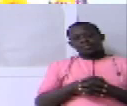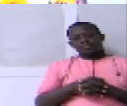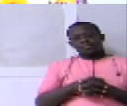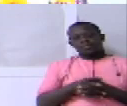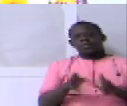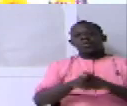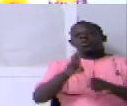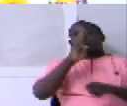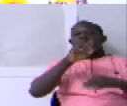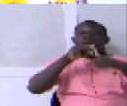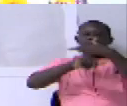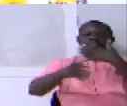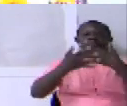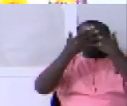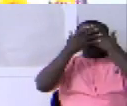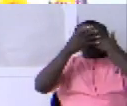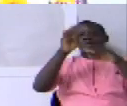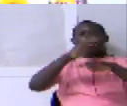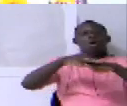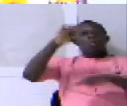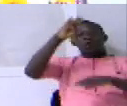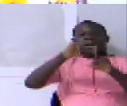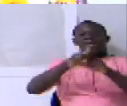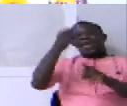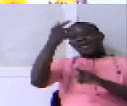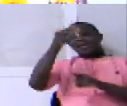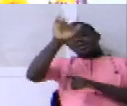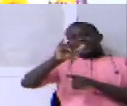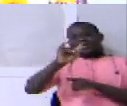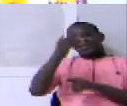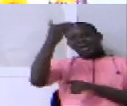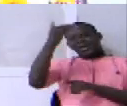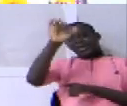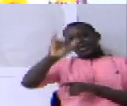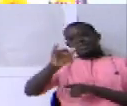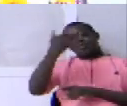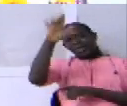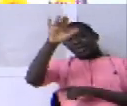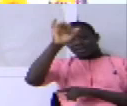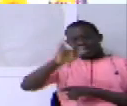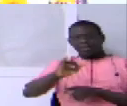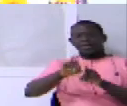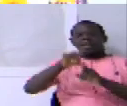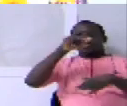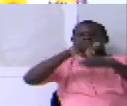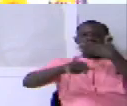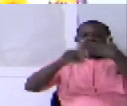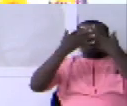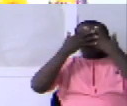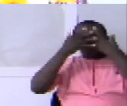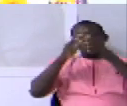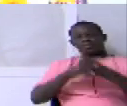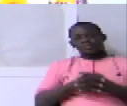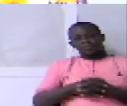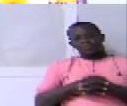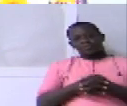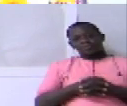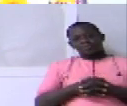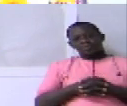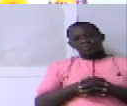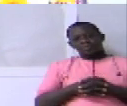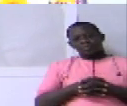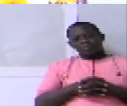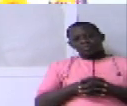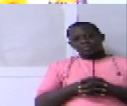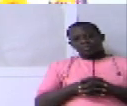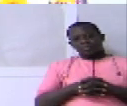who are in the prisons more than 8 years, 9 years, 10 years. Many alonko kabo sanji sai kata sanji tang